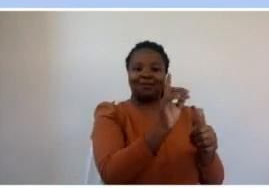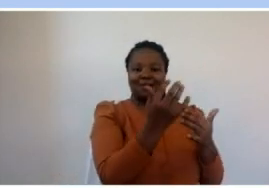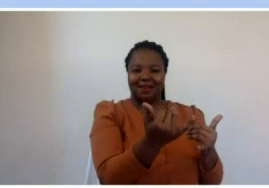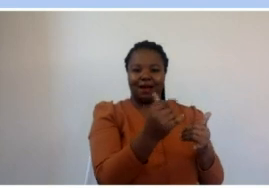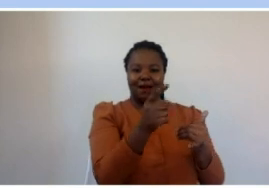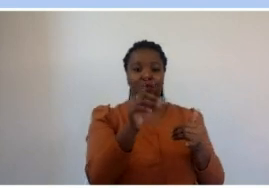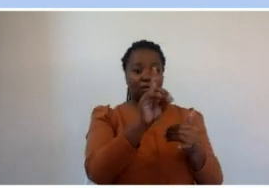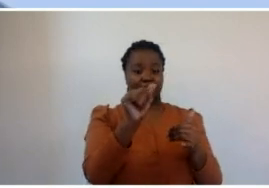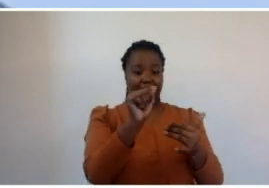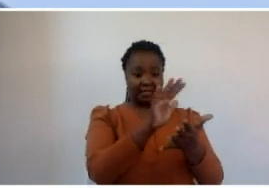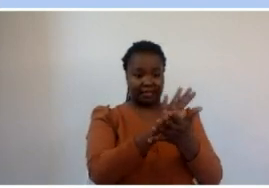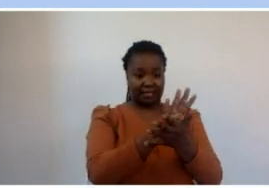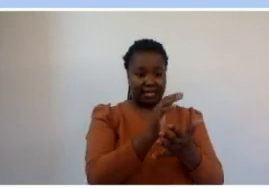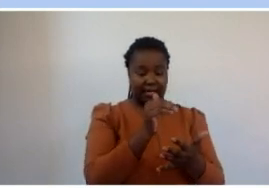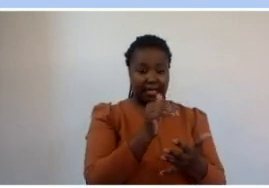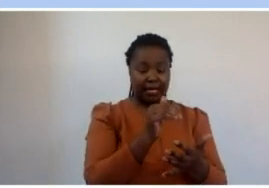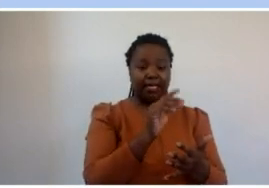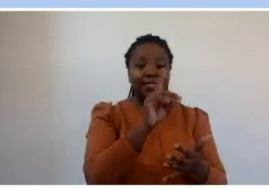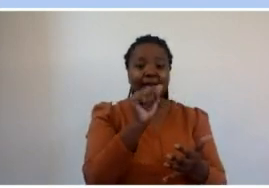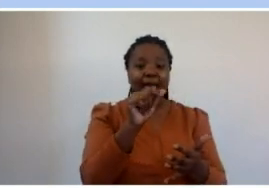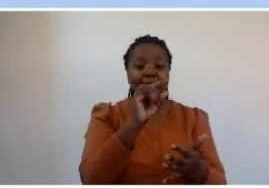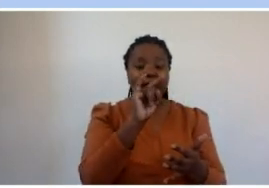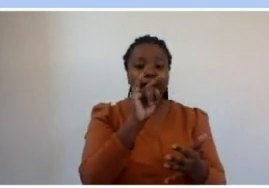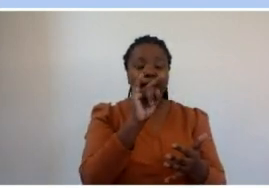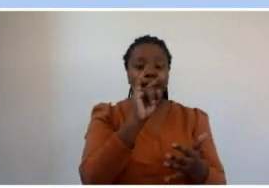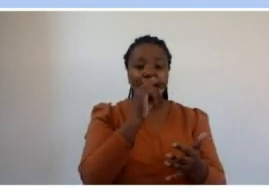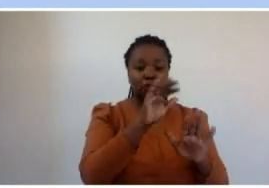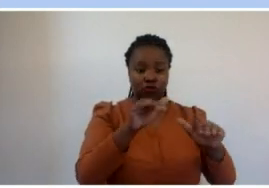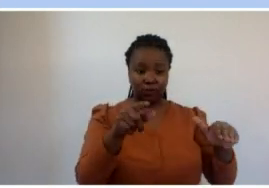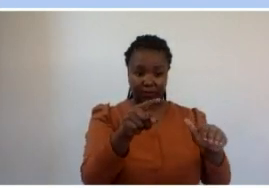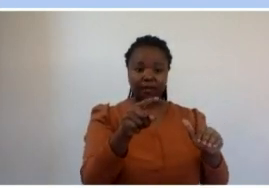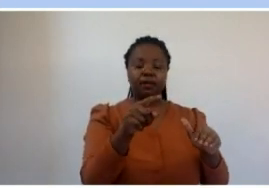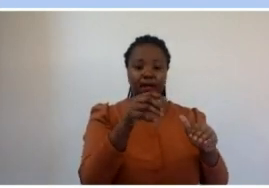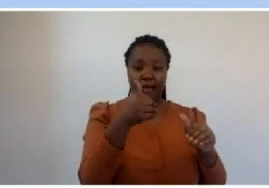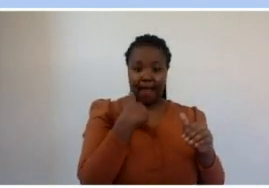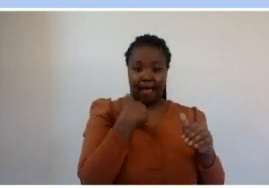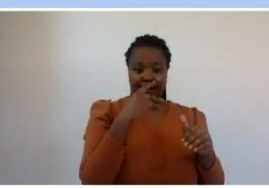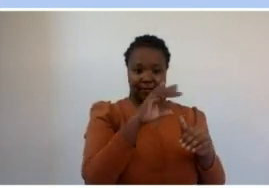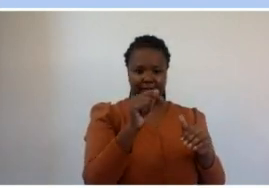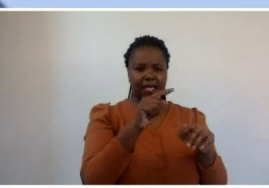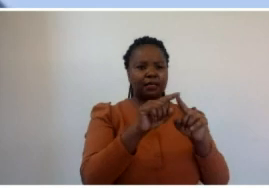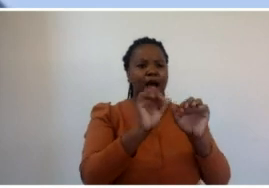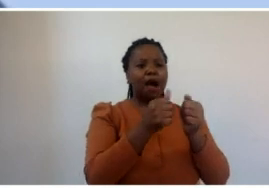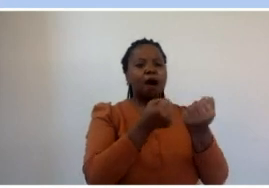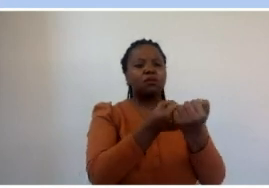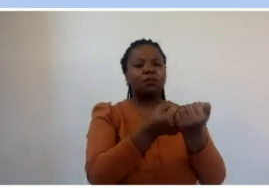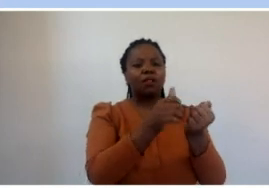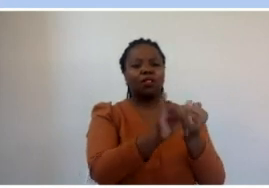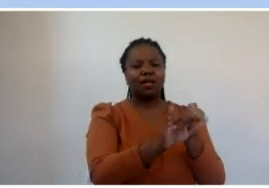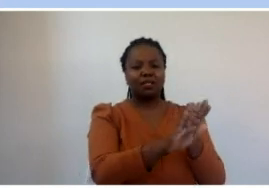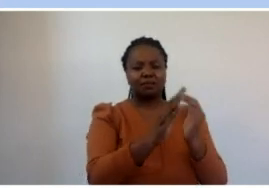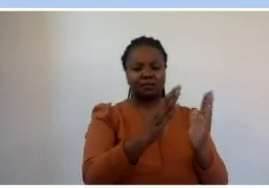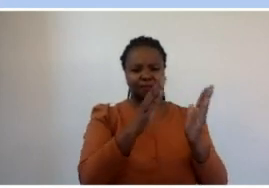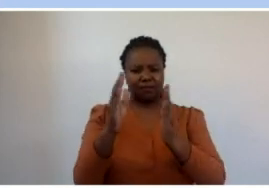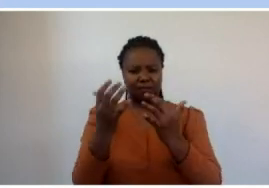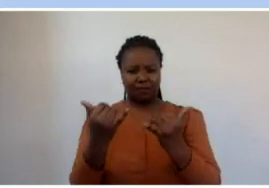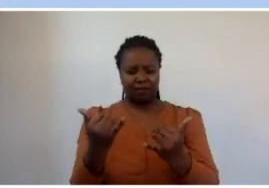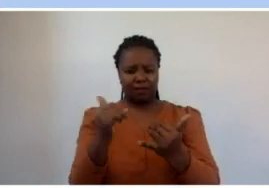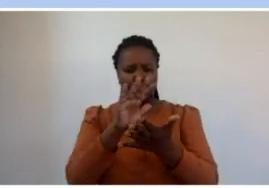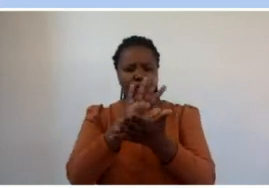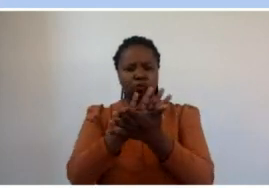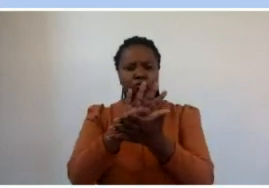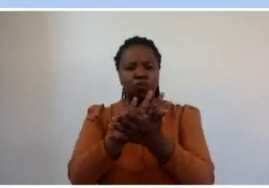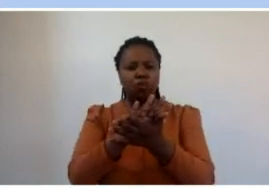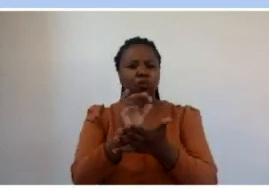minorities to be able to be self-advocates. And for schools that are dealing with things like accommodations